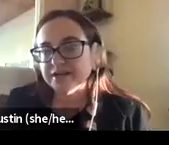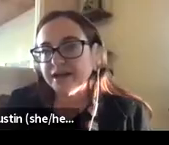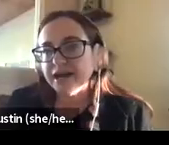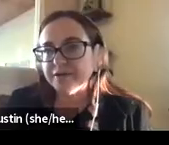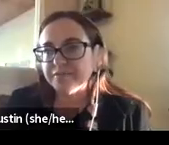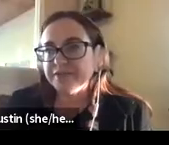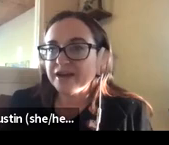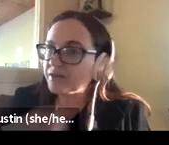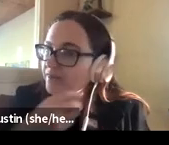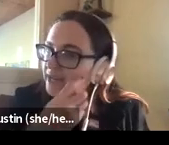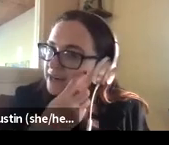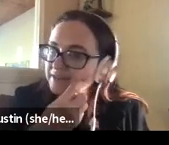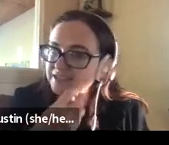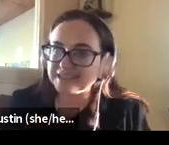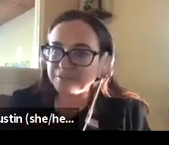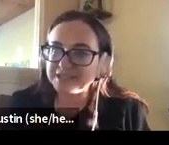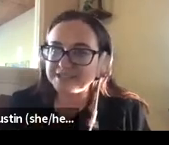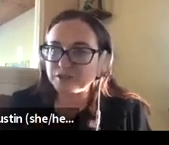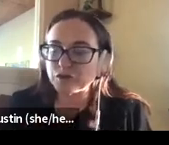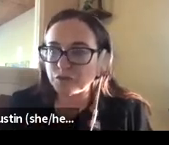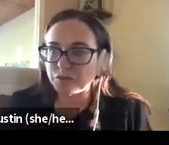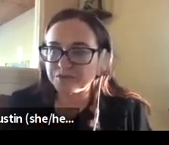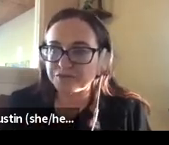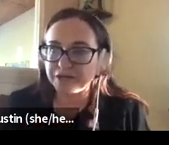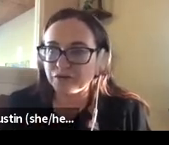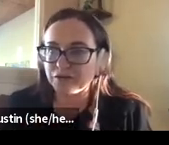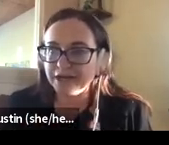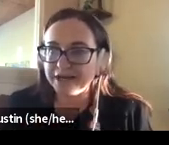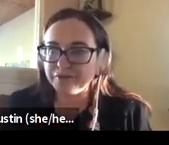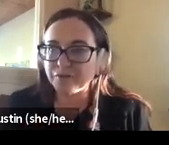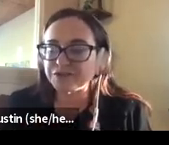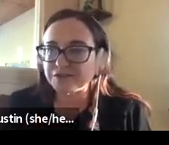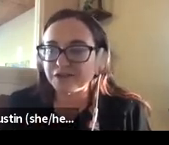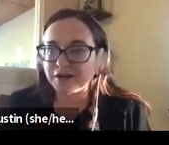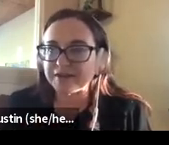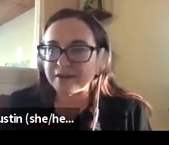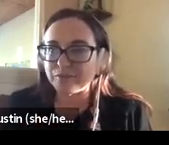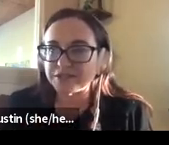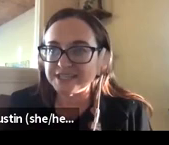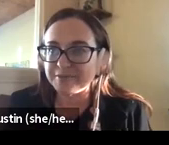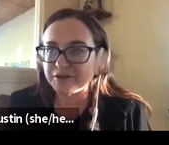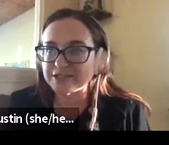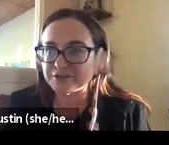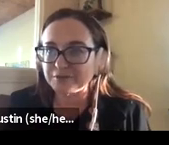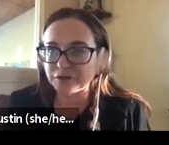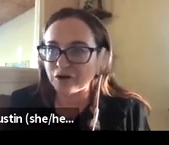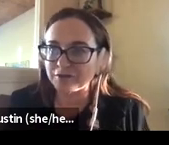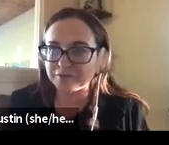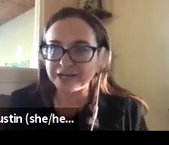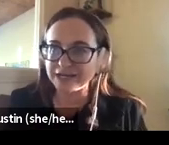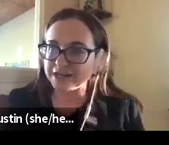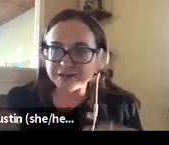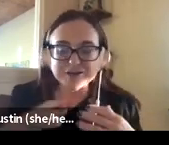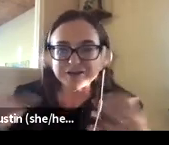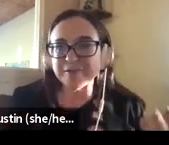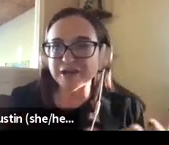Right. And that listening piece is so critical. We'll talk about that more today, but you're